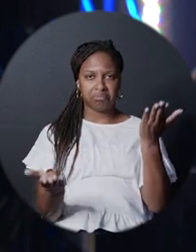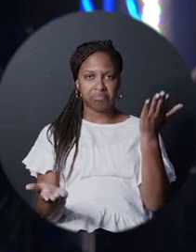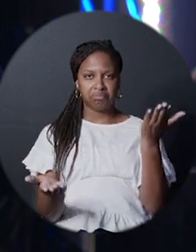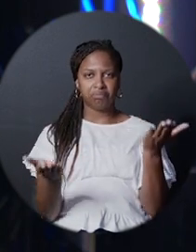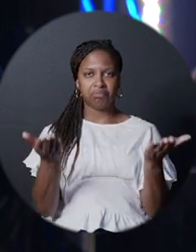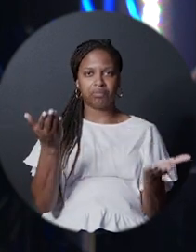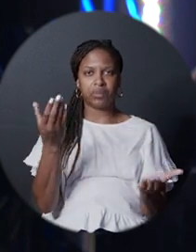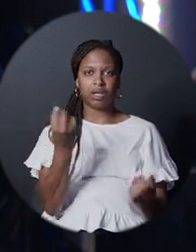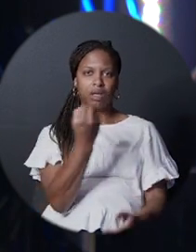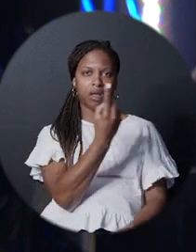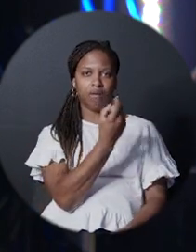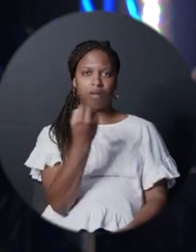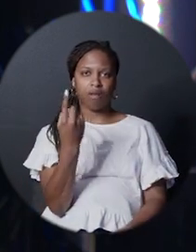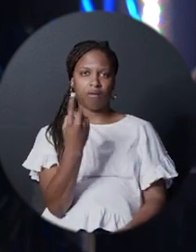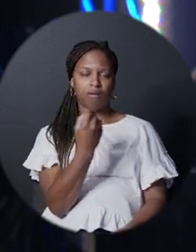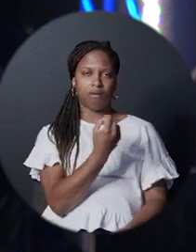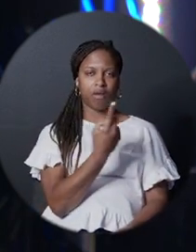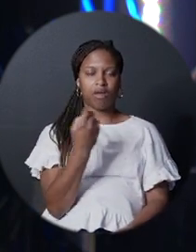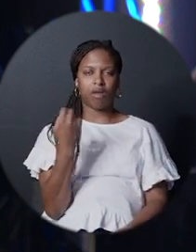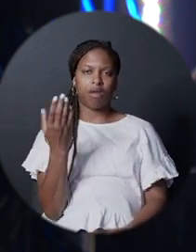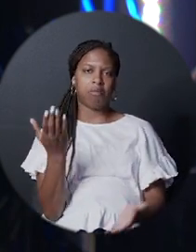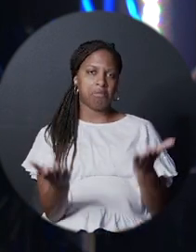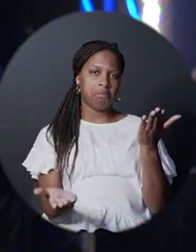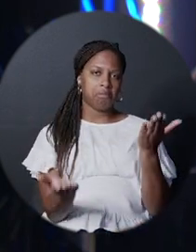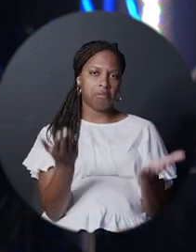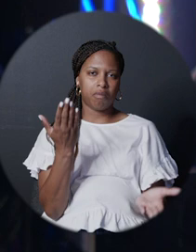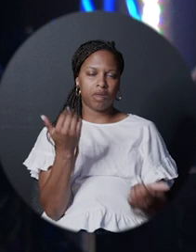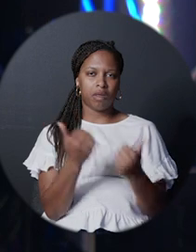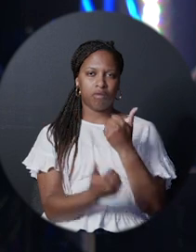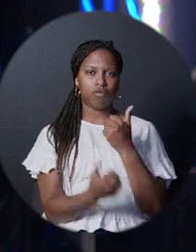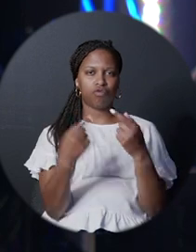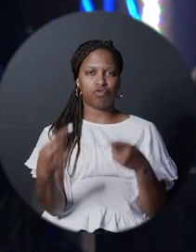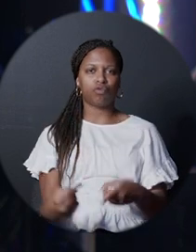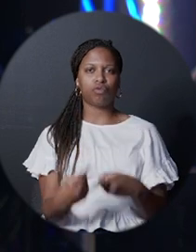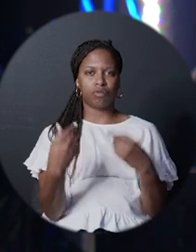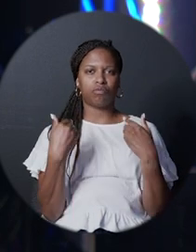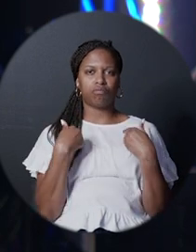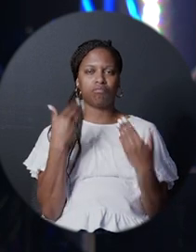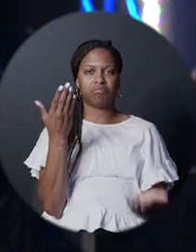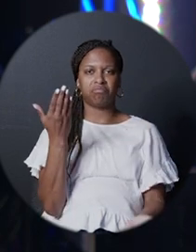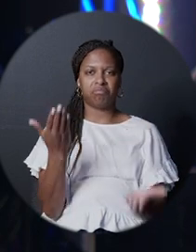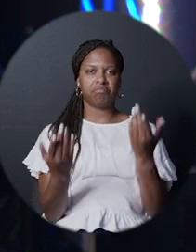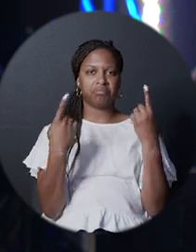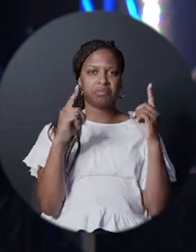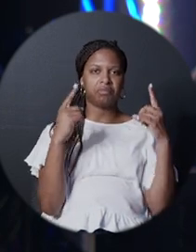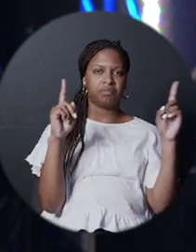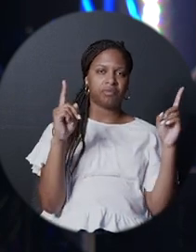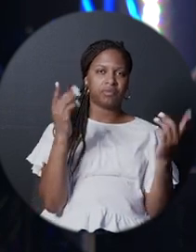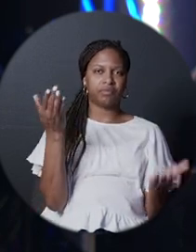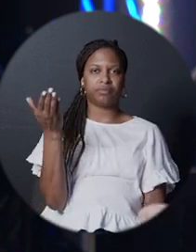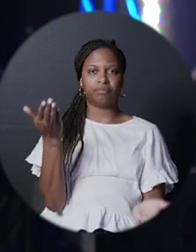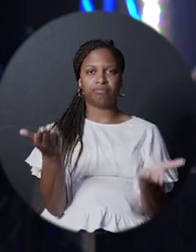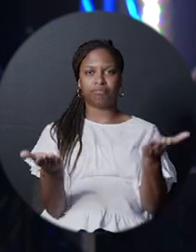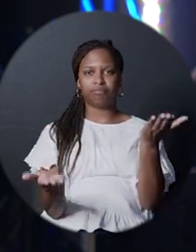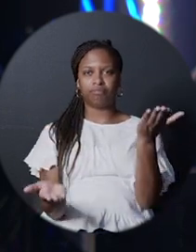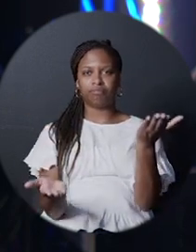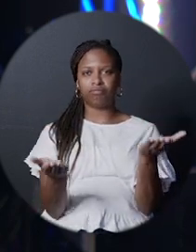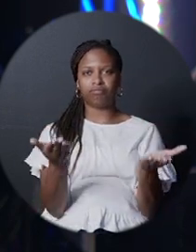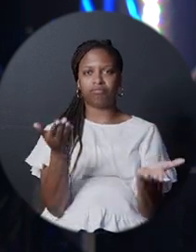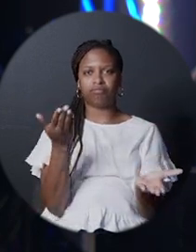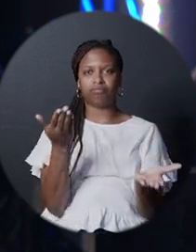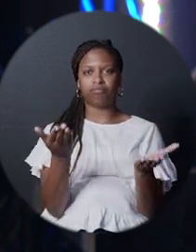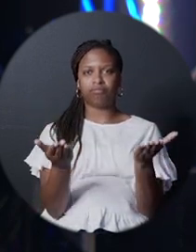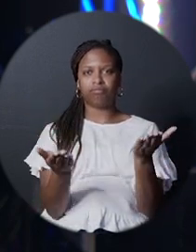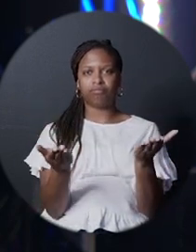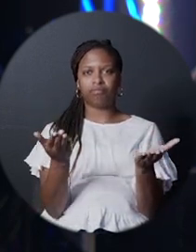I'm getting ready to tip the scales for you. It's gonna balance out. 11, one on the left, one on the right. God says, I'm getting ready for every struggle you had. I'm about to give you some success. I'm gonna